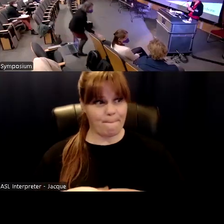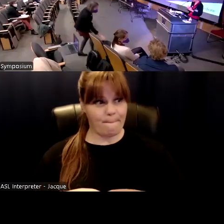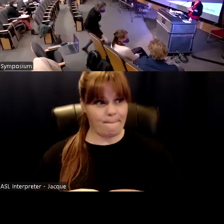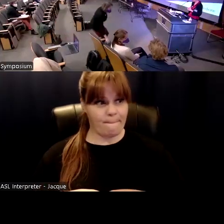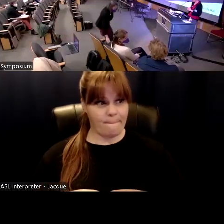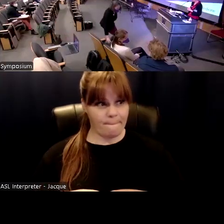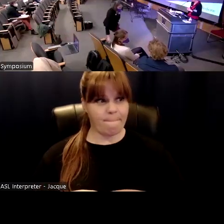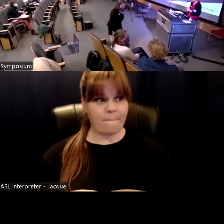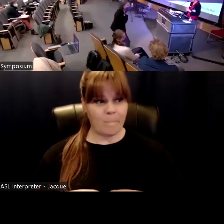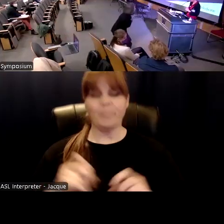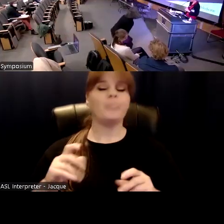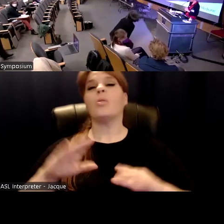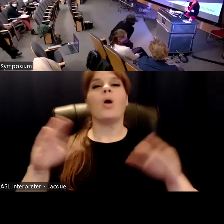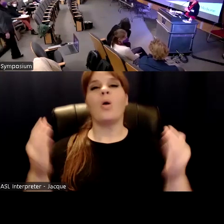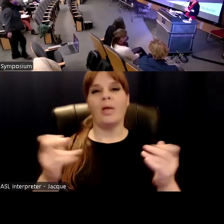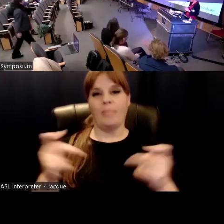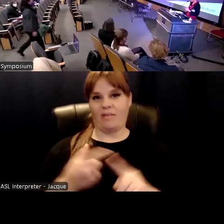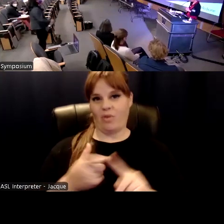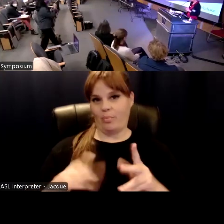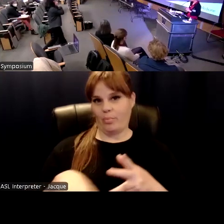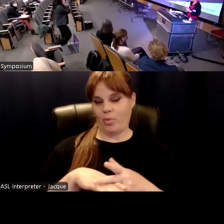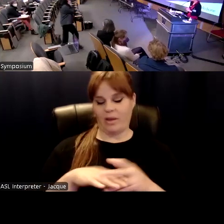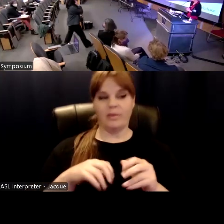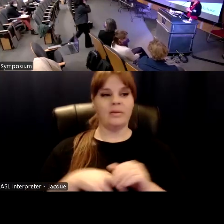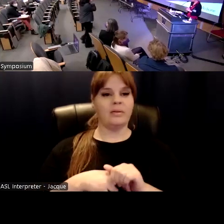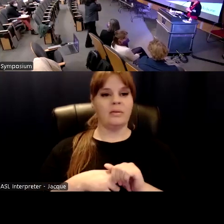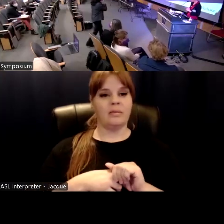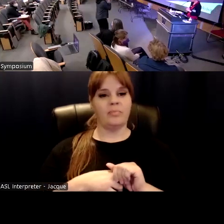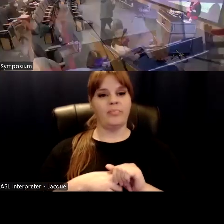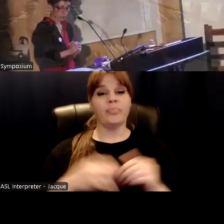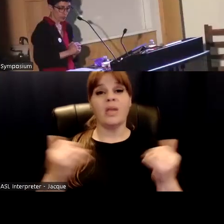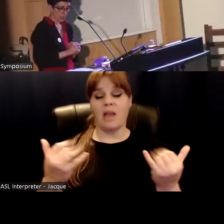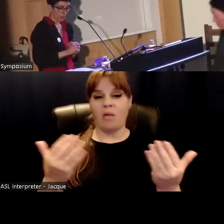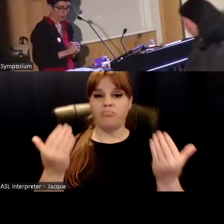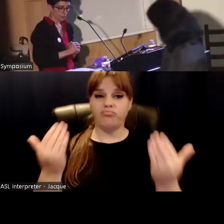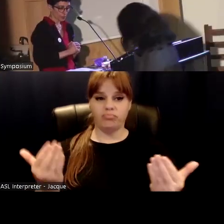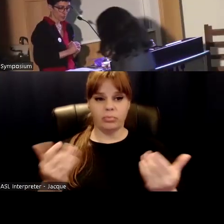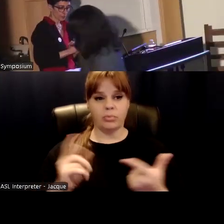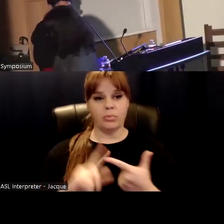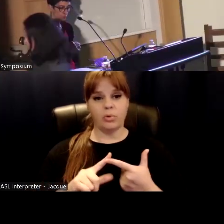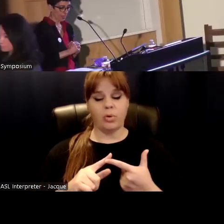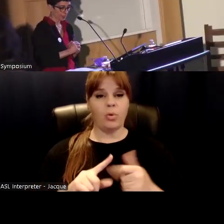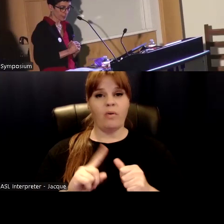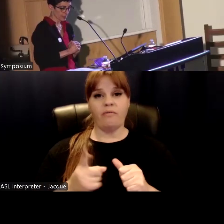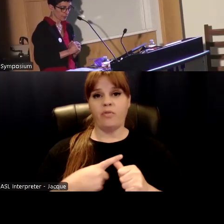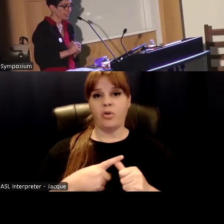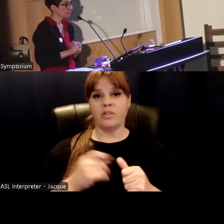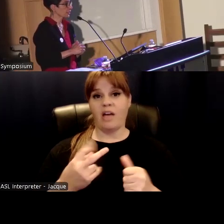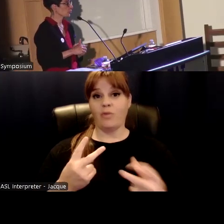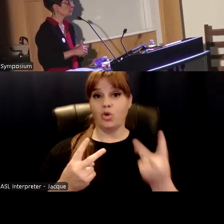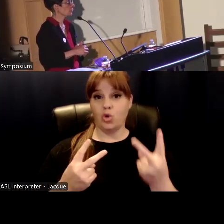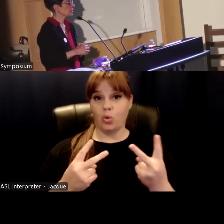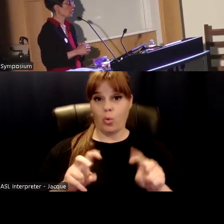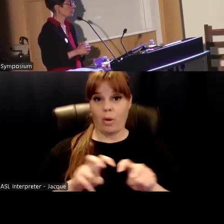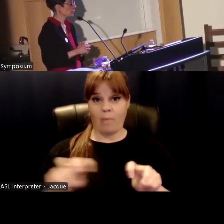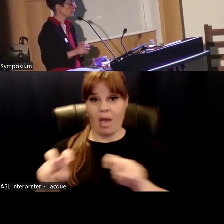All right, welcome back from your break. We will now move on to our first of 2 panels we have